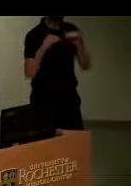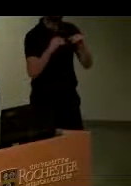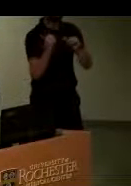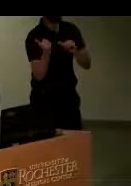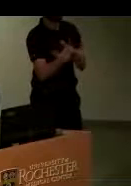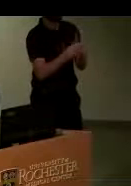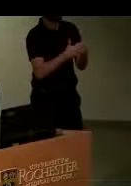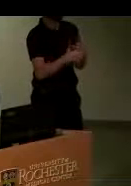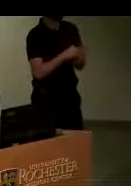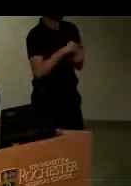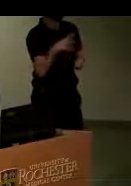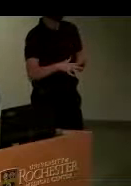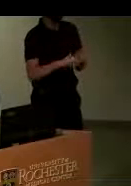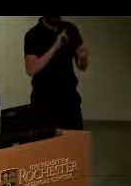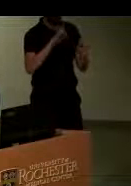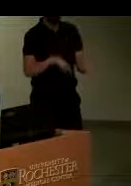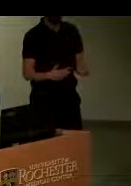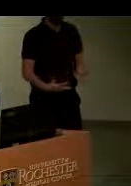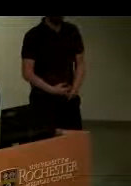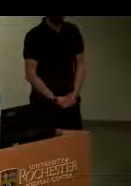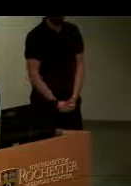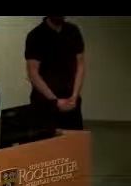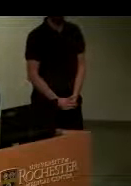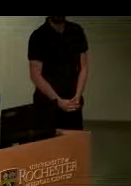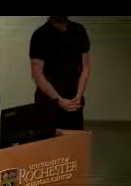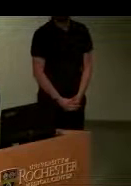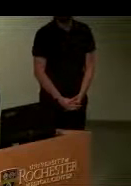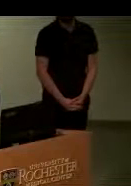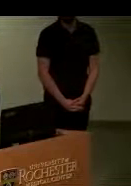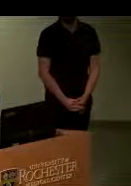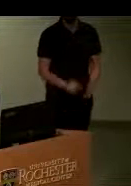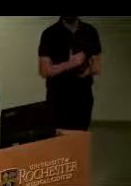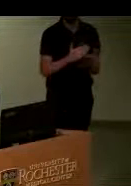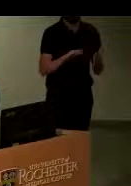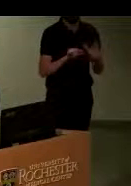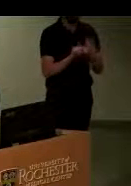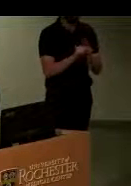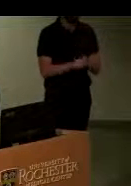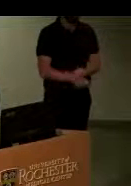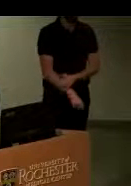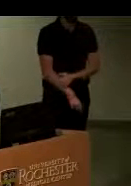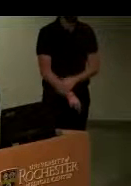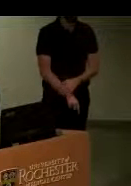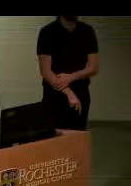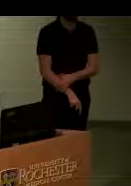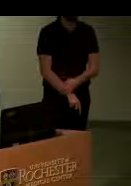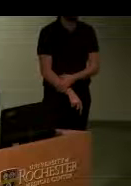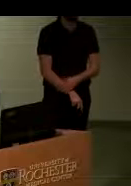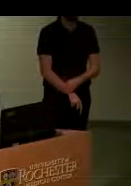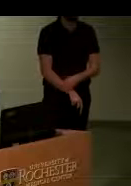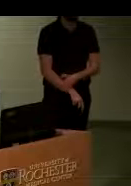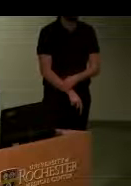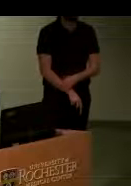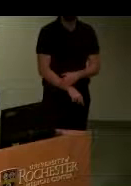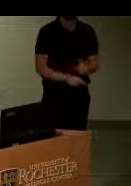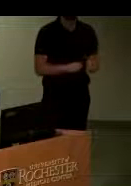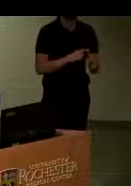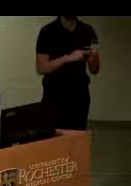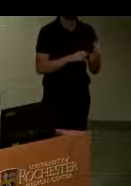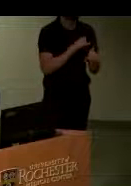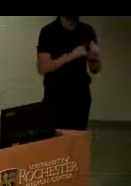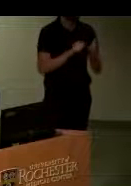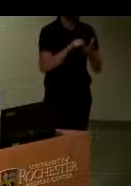in the class the answer to that question. And that's part of their grade. Then they have the final essay